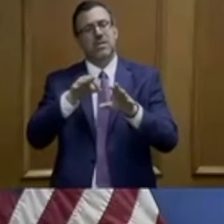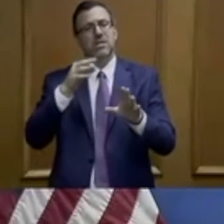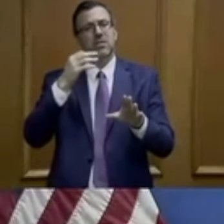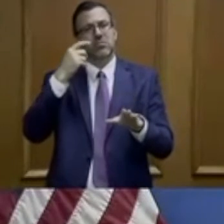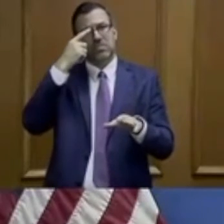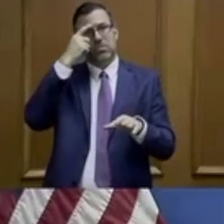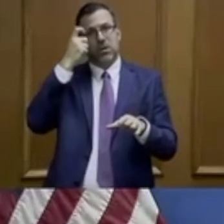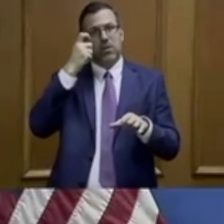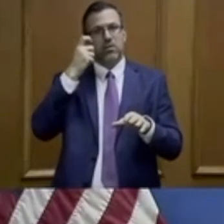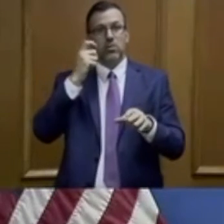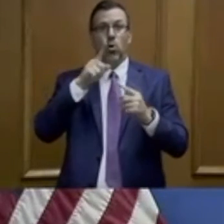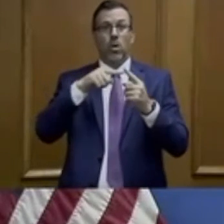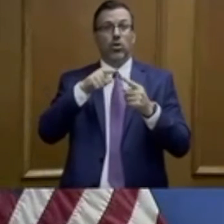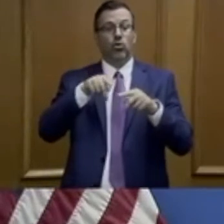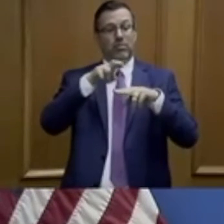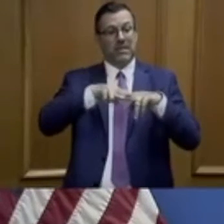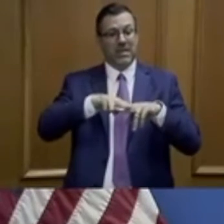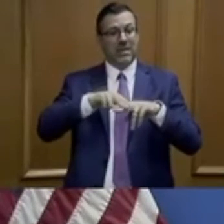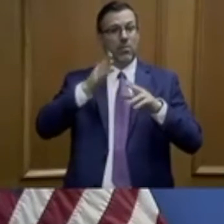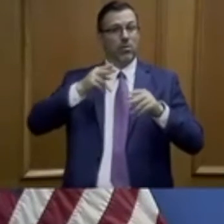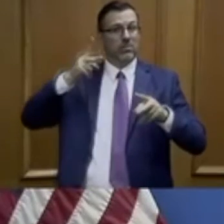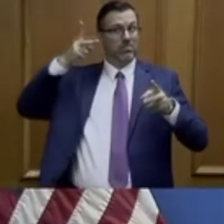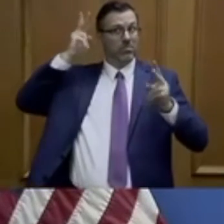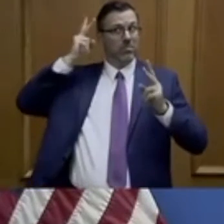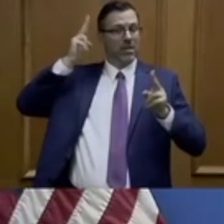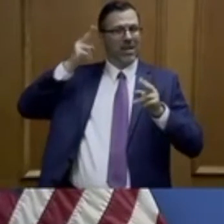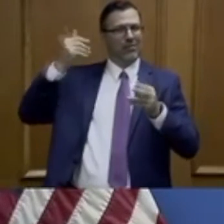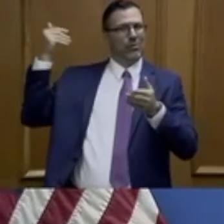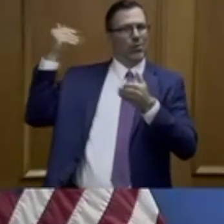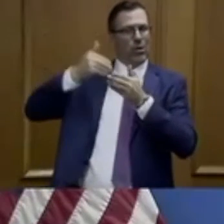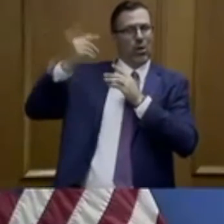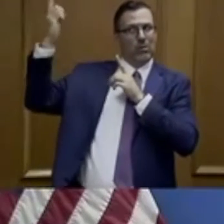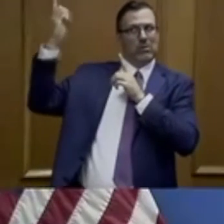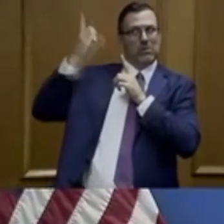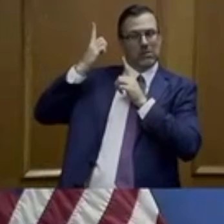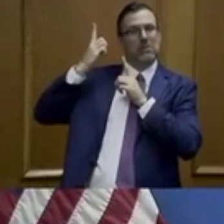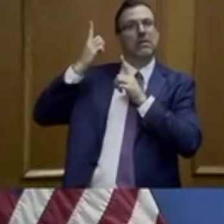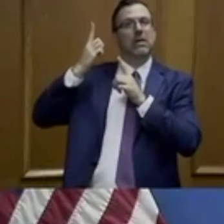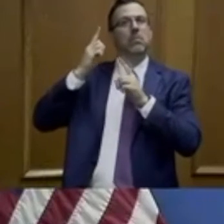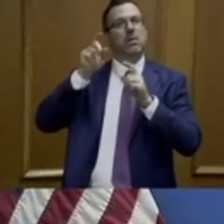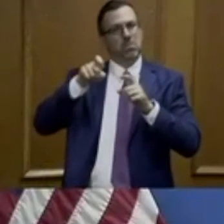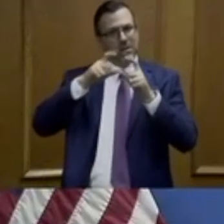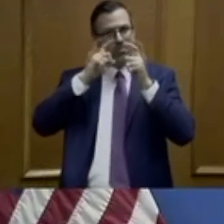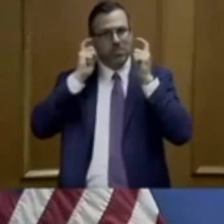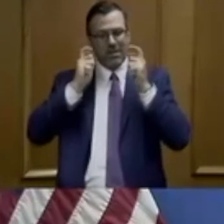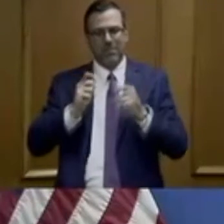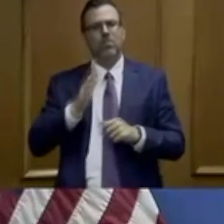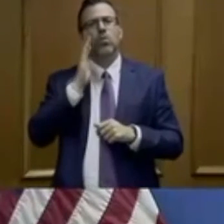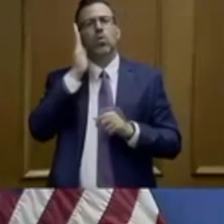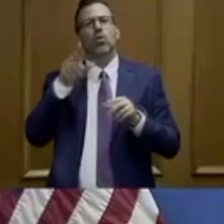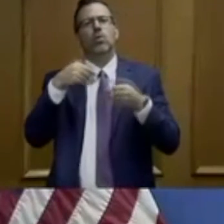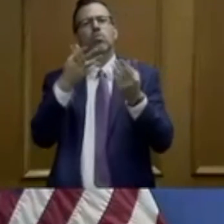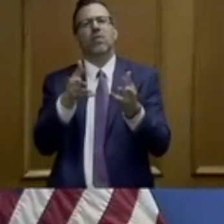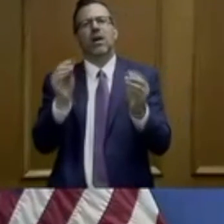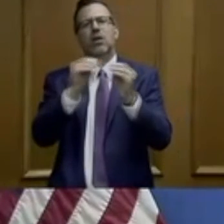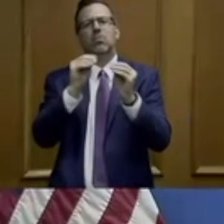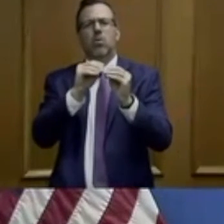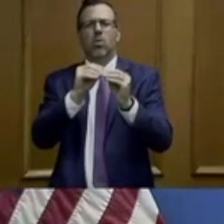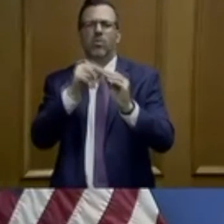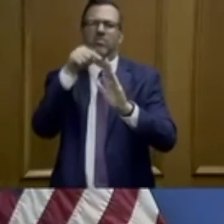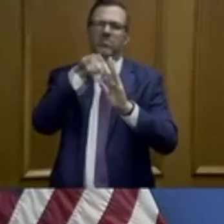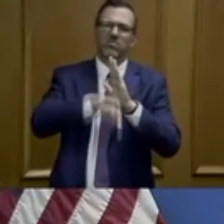employees have with customers. We'll have guidance for these businesses before the end of the week, and we will be asking each of